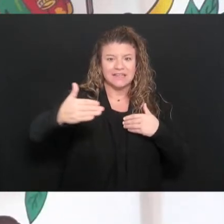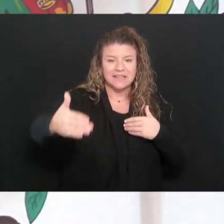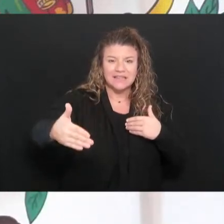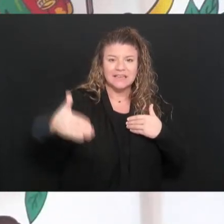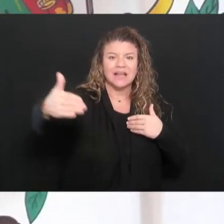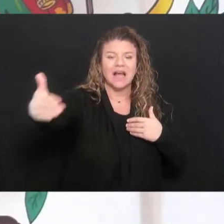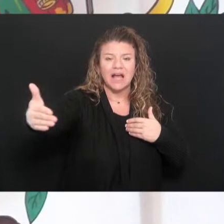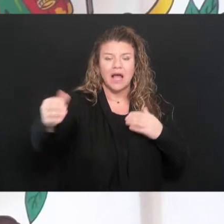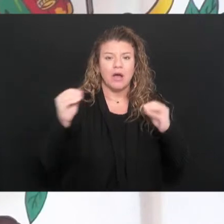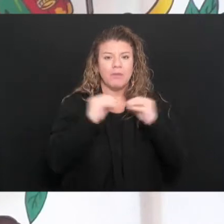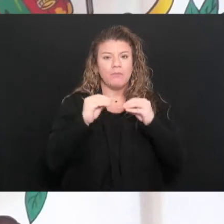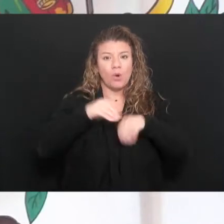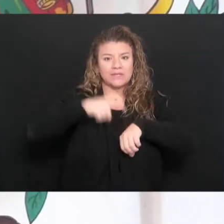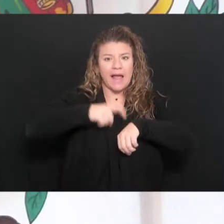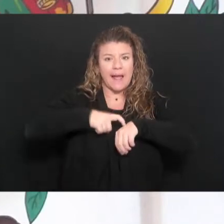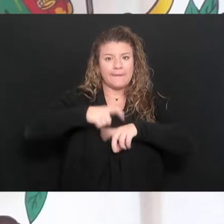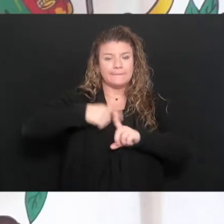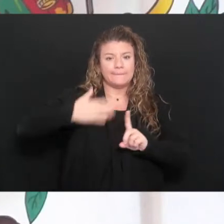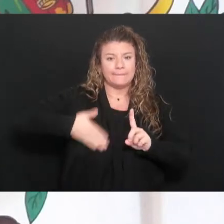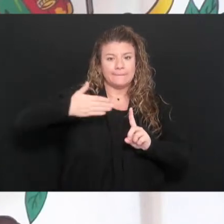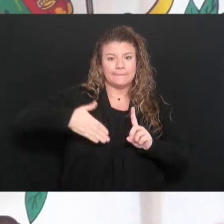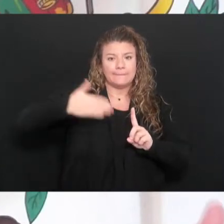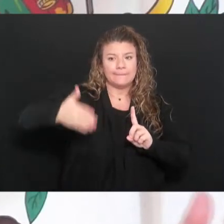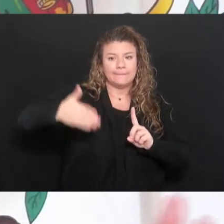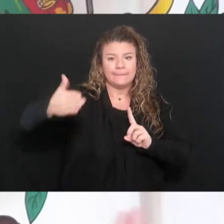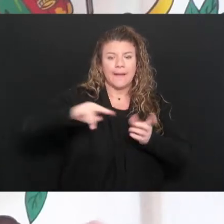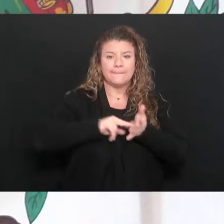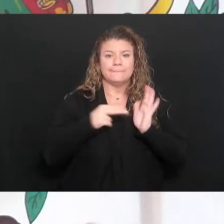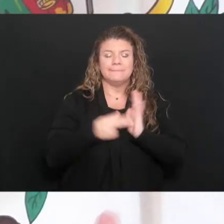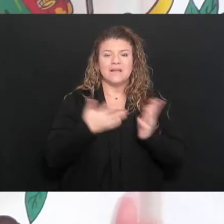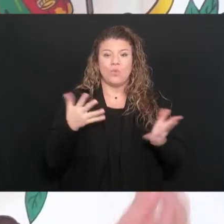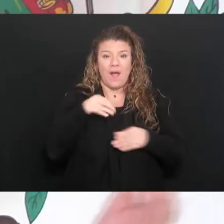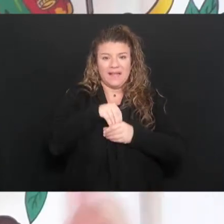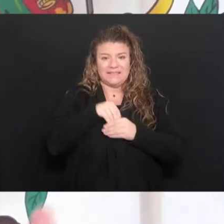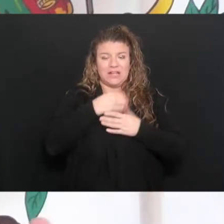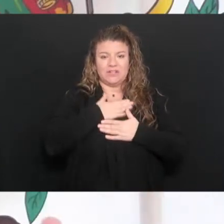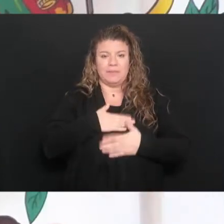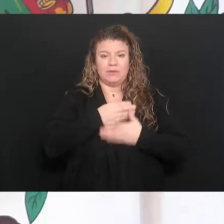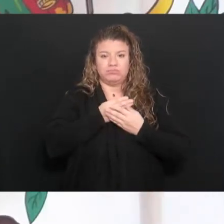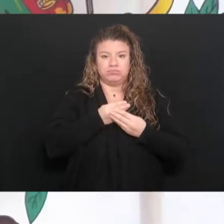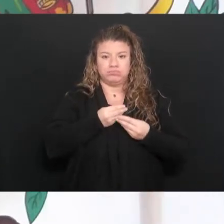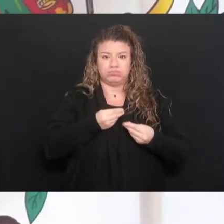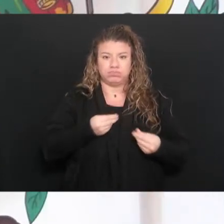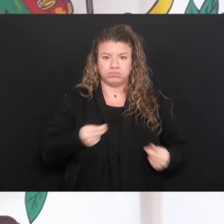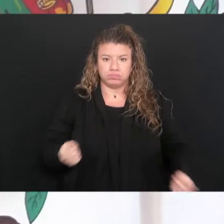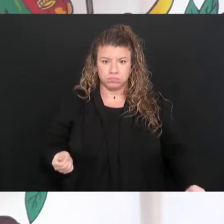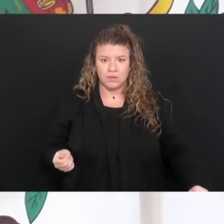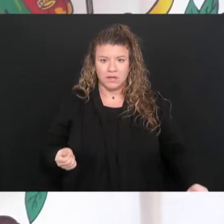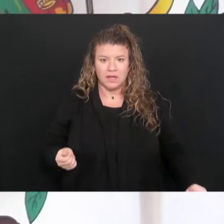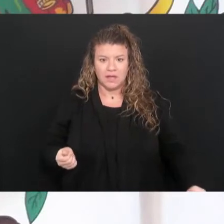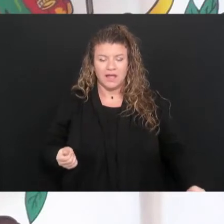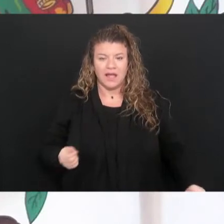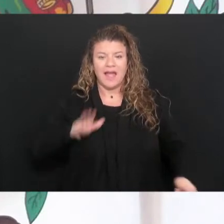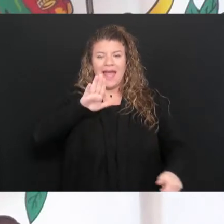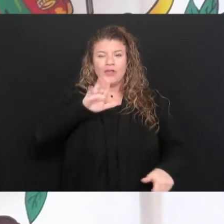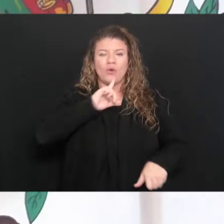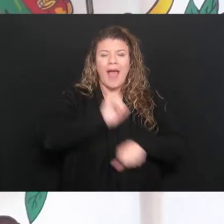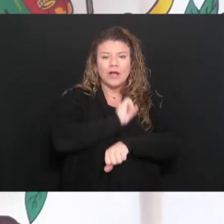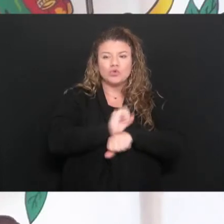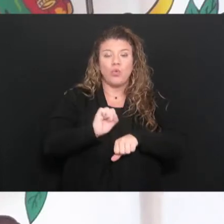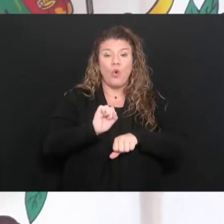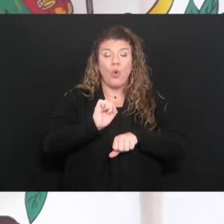truly they were wearing off and wearing down, and your actual, you